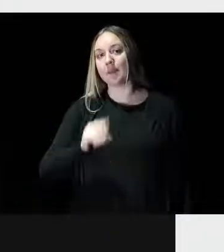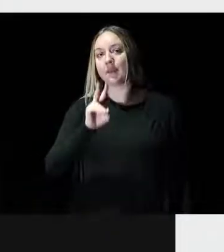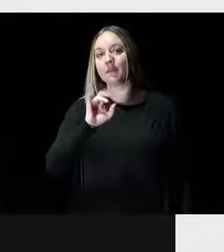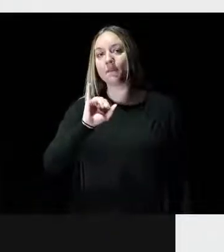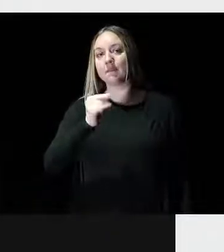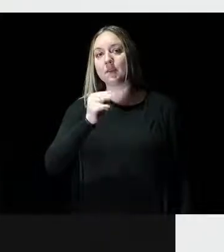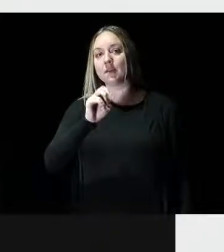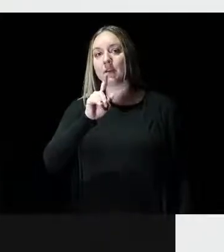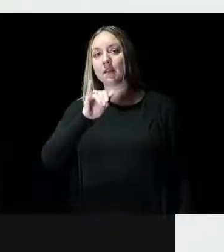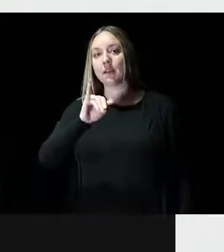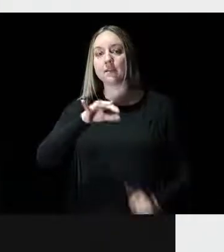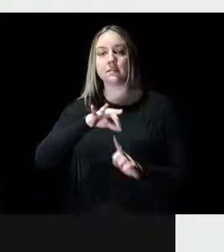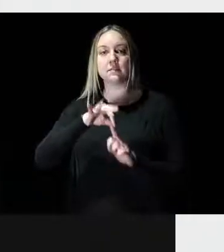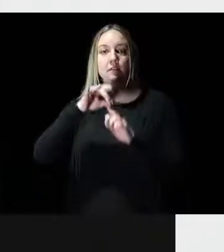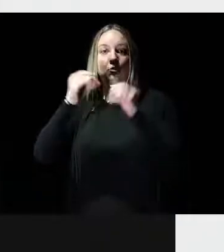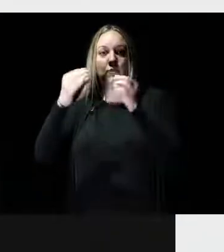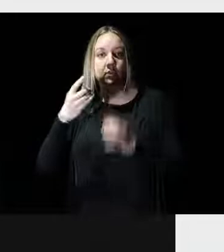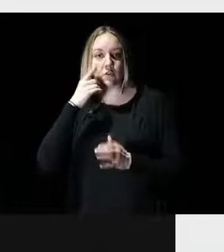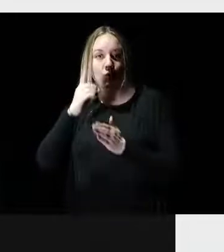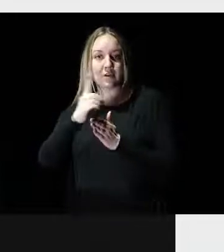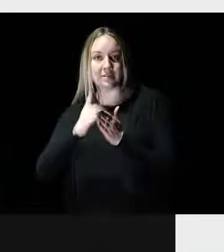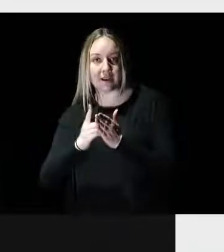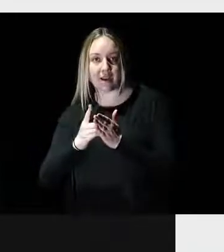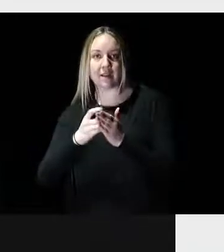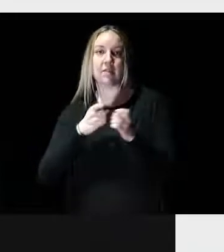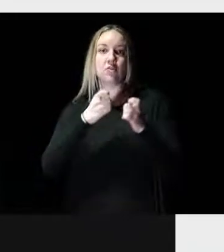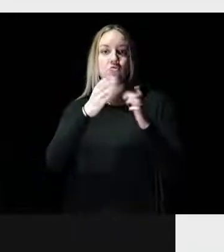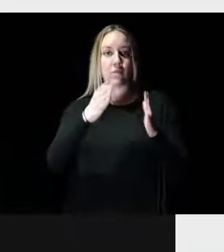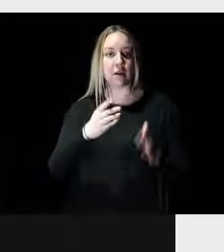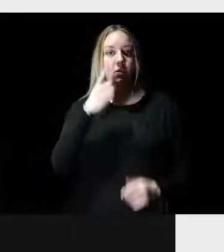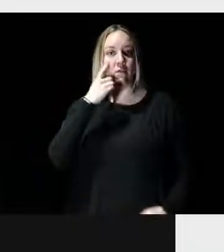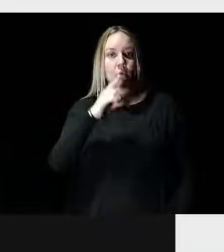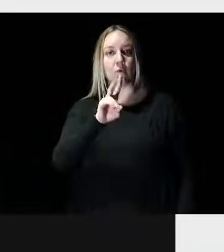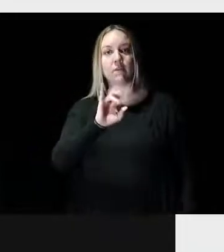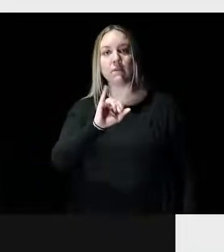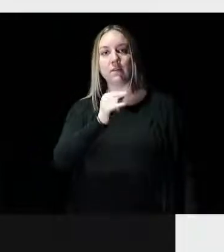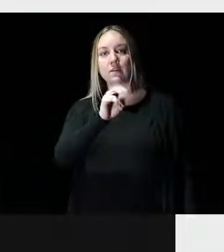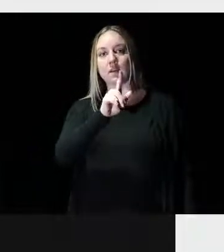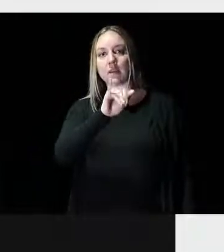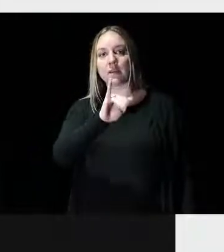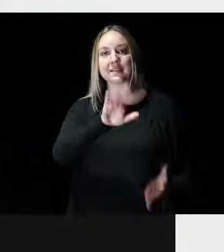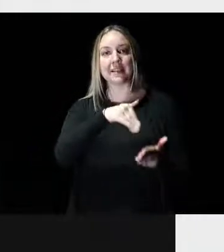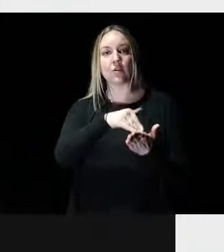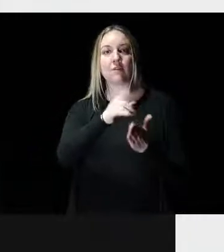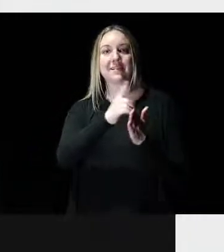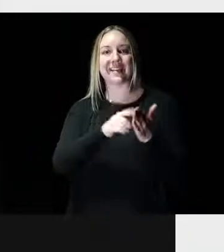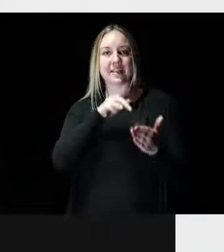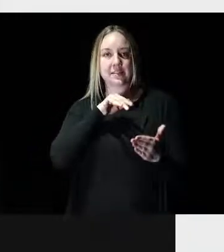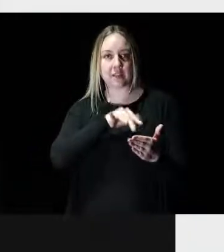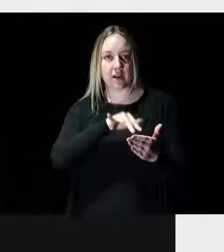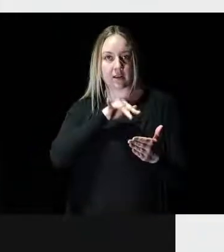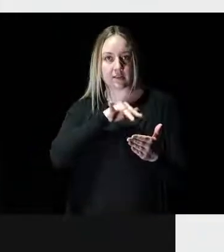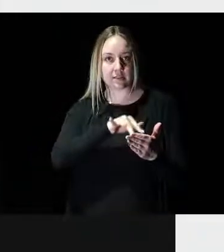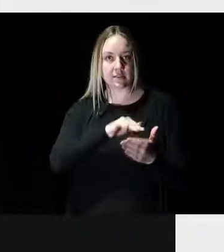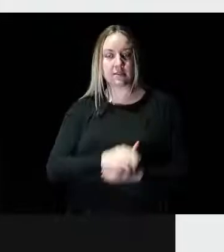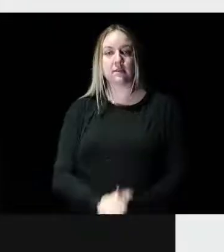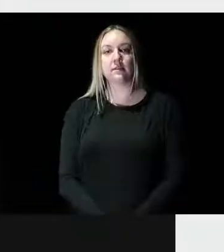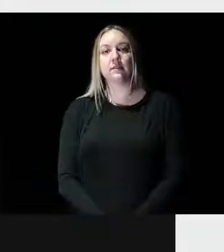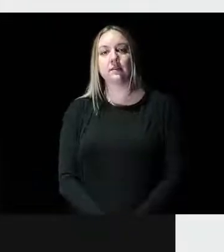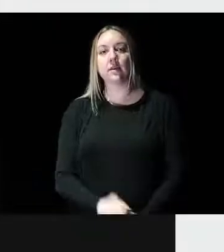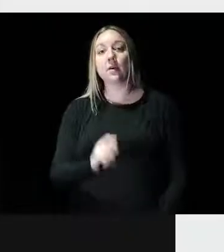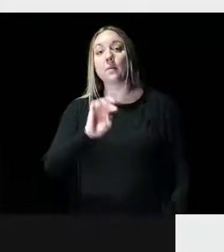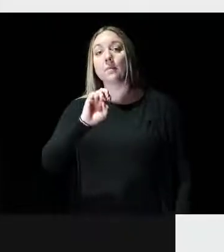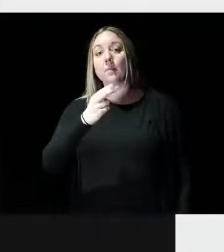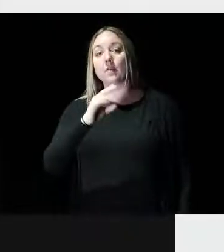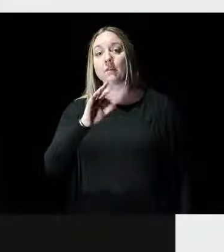Design and the Director of the Vignelli Center for Design Studies. This afternoon marks the 5th lecture of the